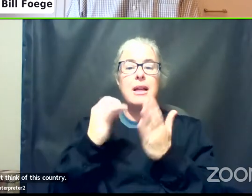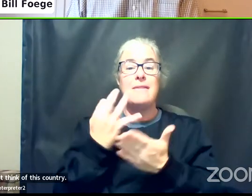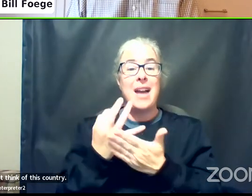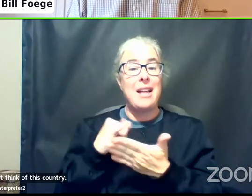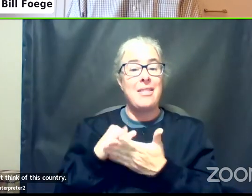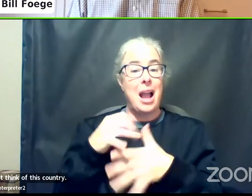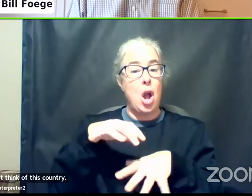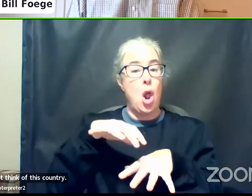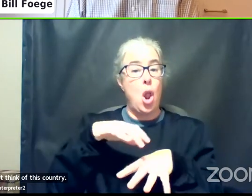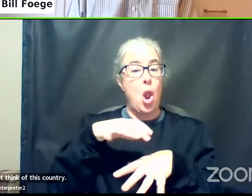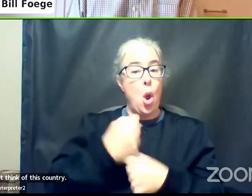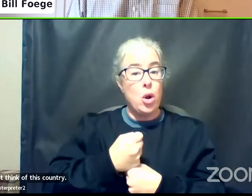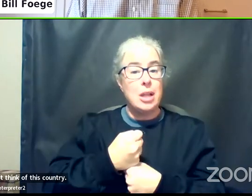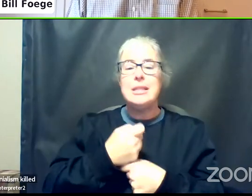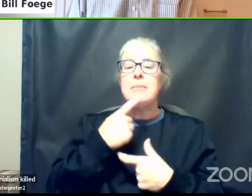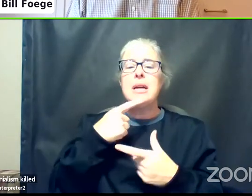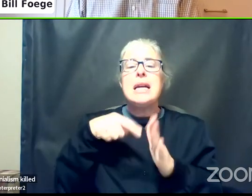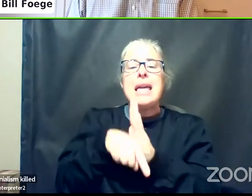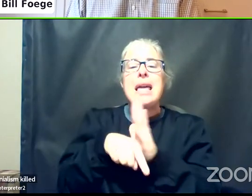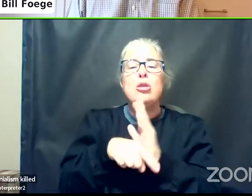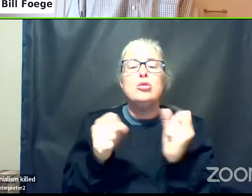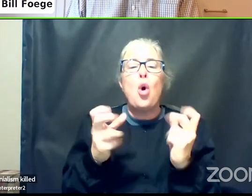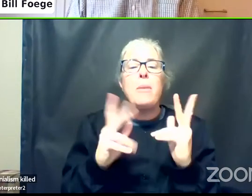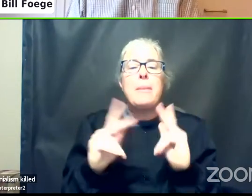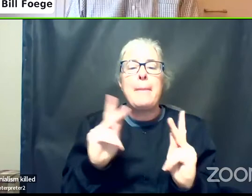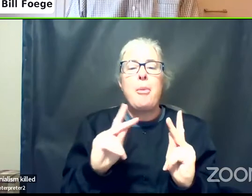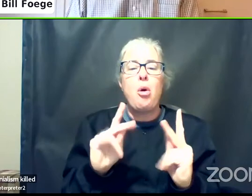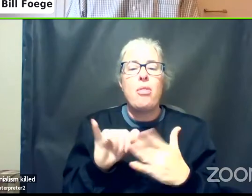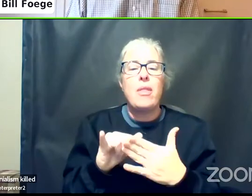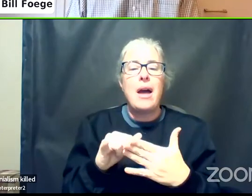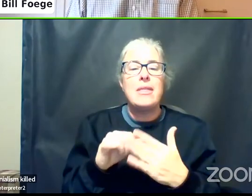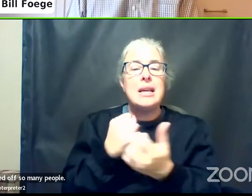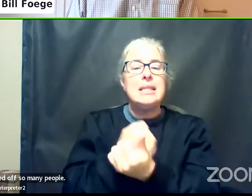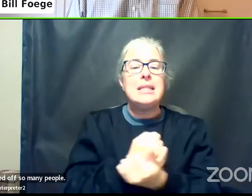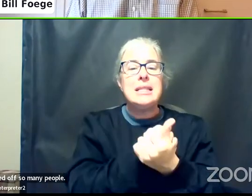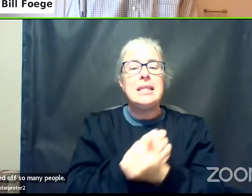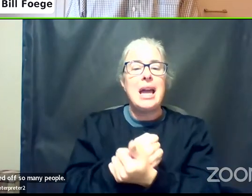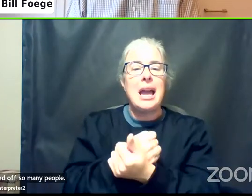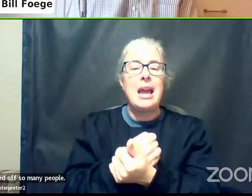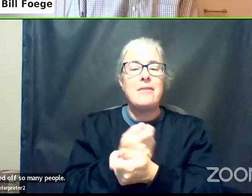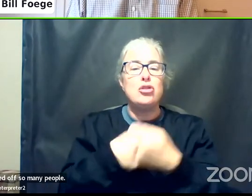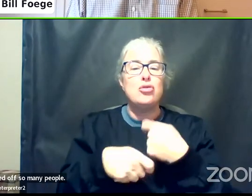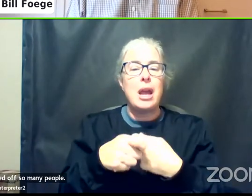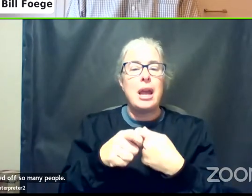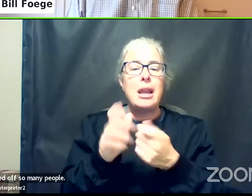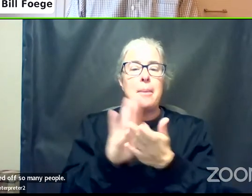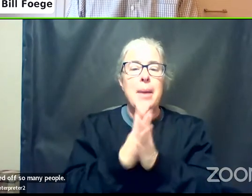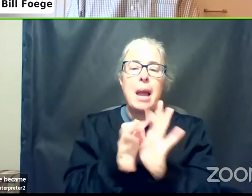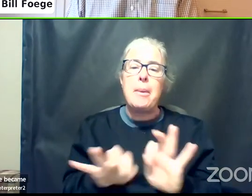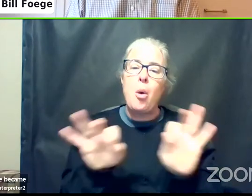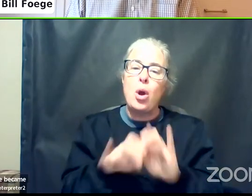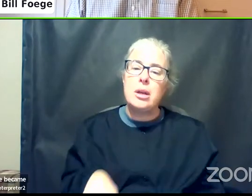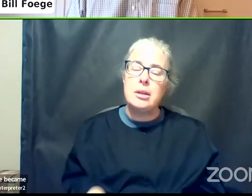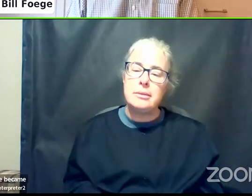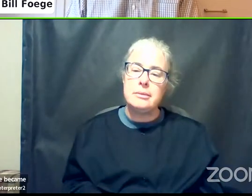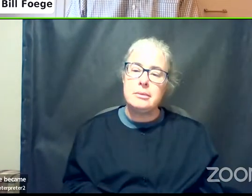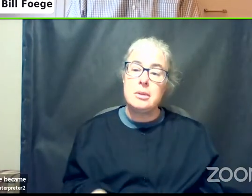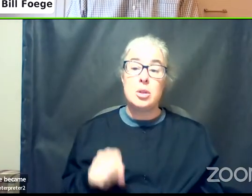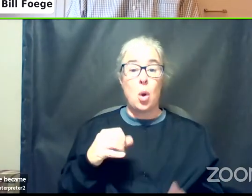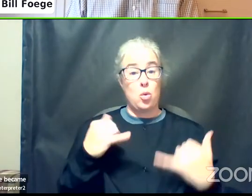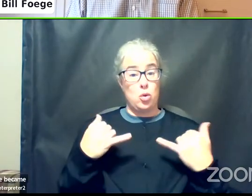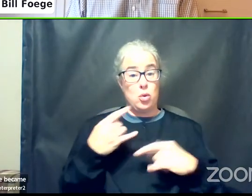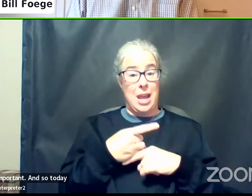colonialism killed off so many people that the slave trade became so important and so today